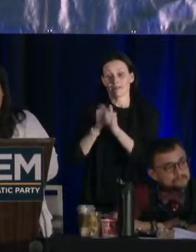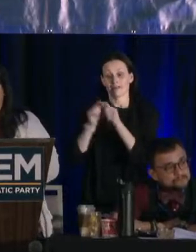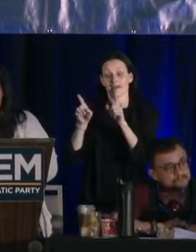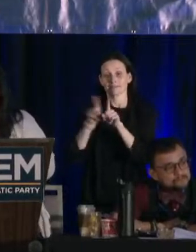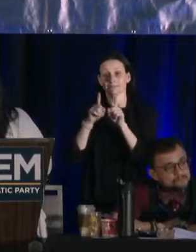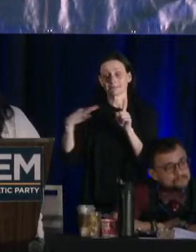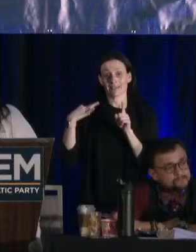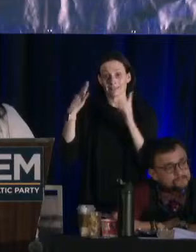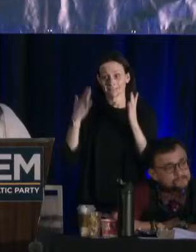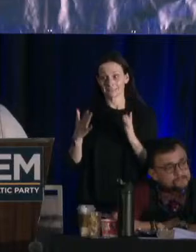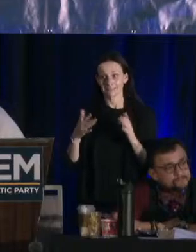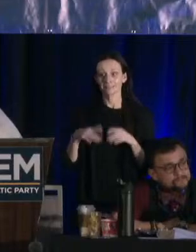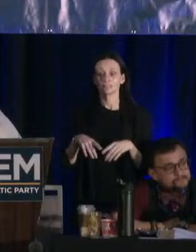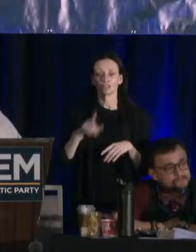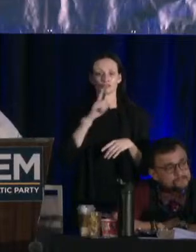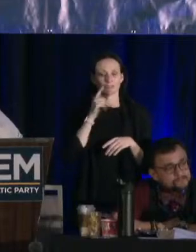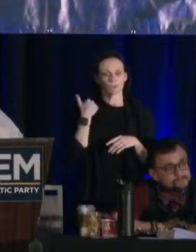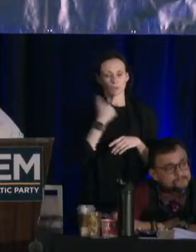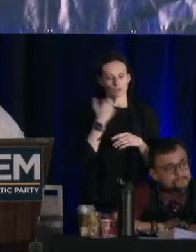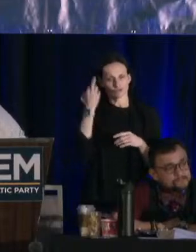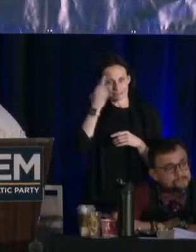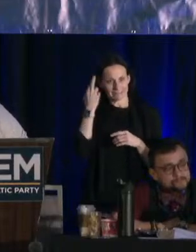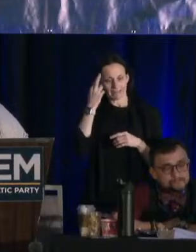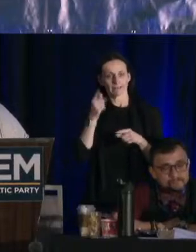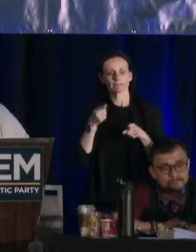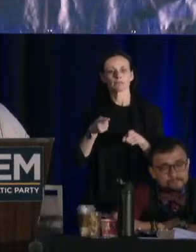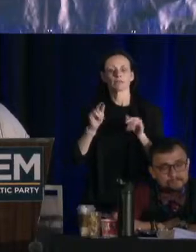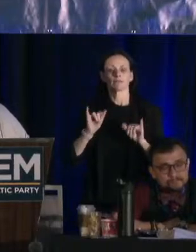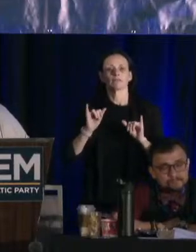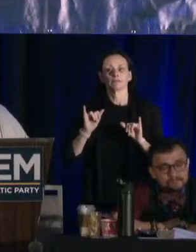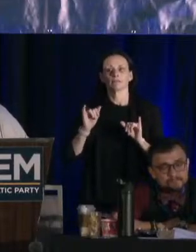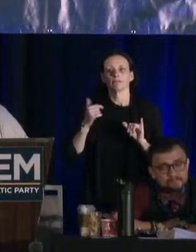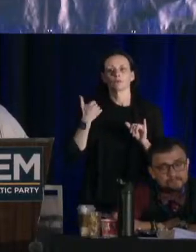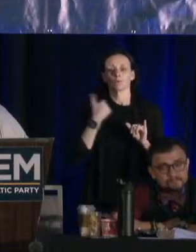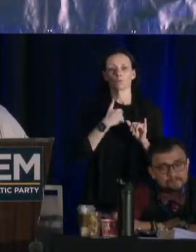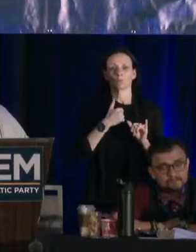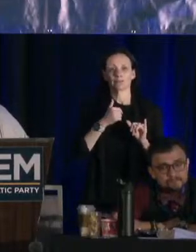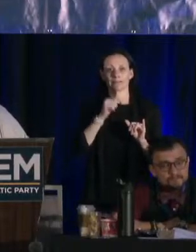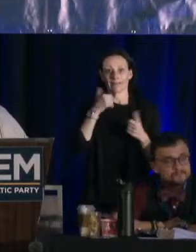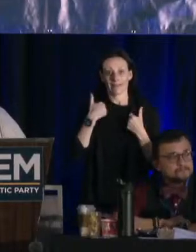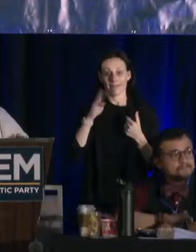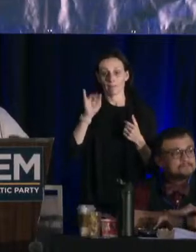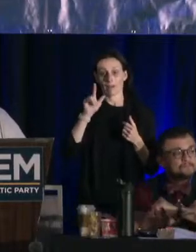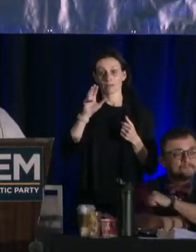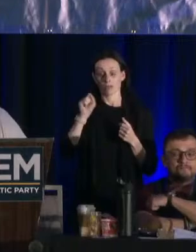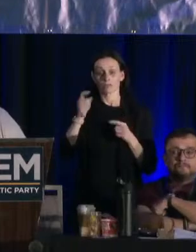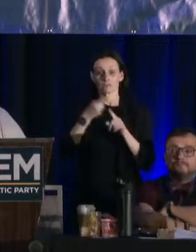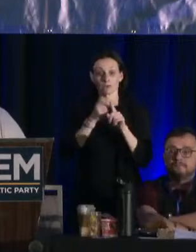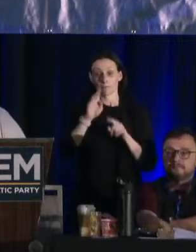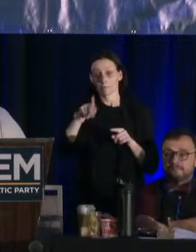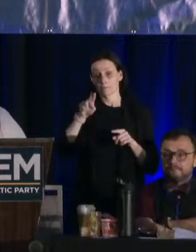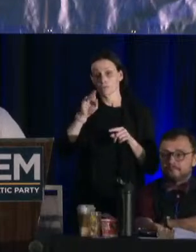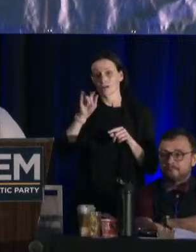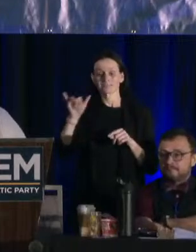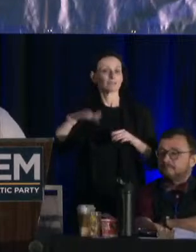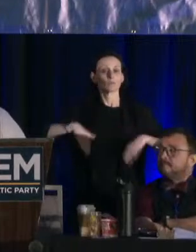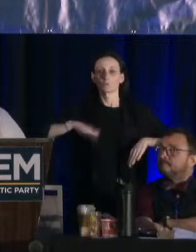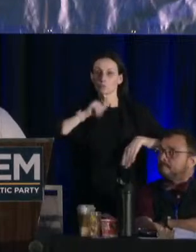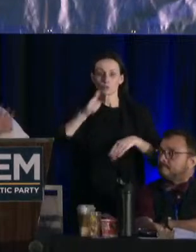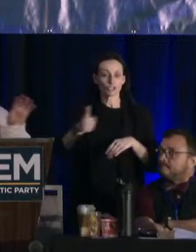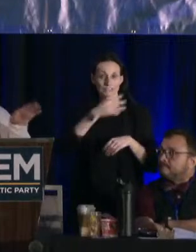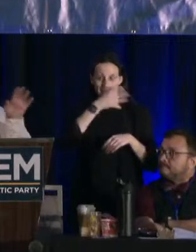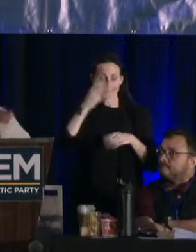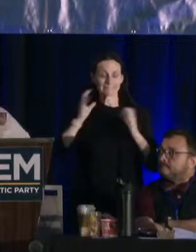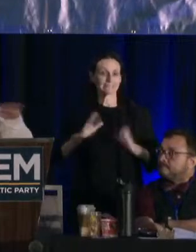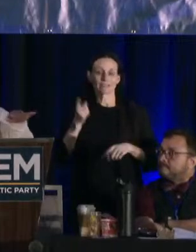an oversight. Last convention, we discovered that we hadn't cleared the bylaws so that proxies who were non-citizens could